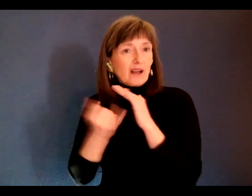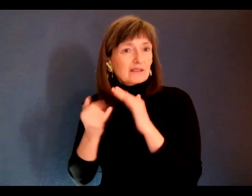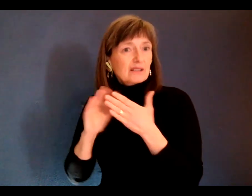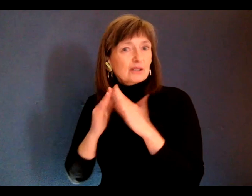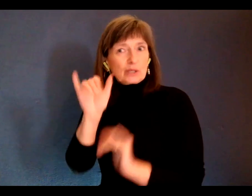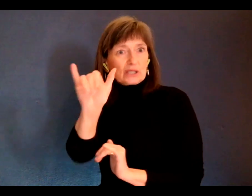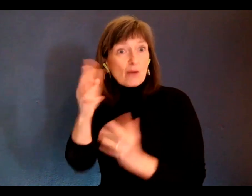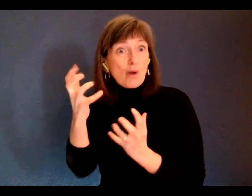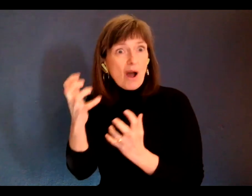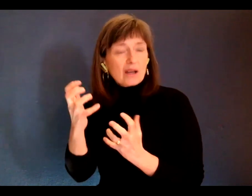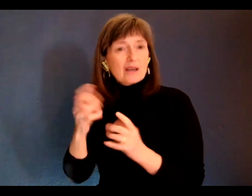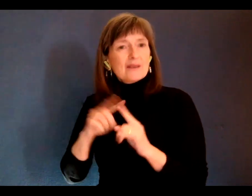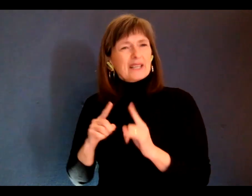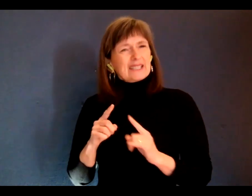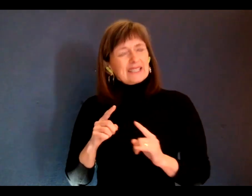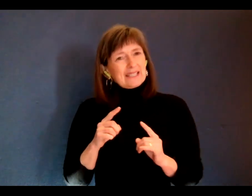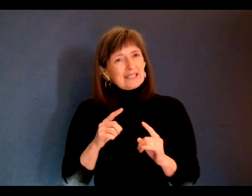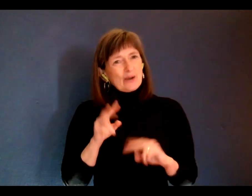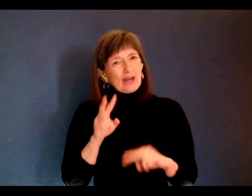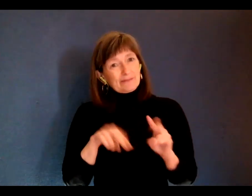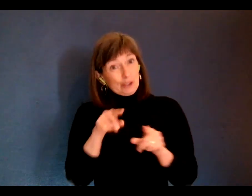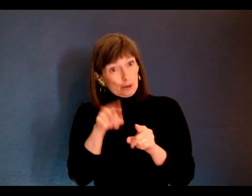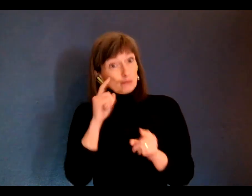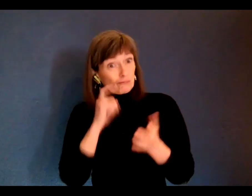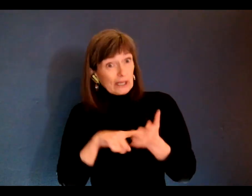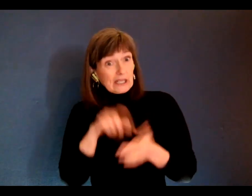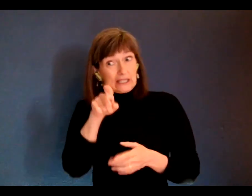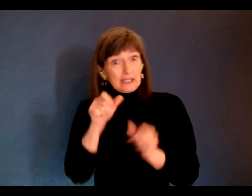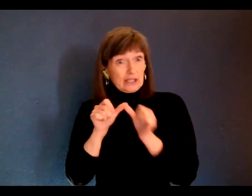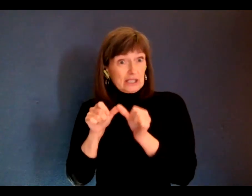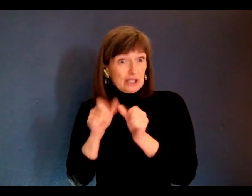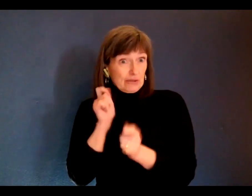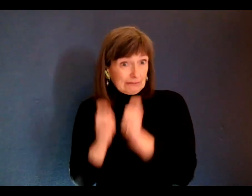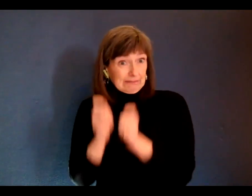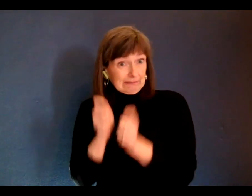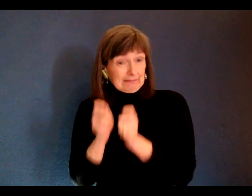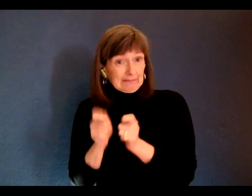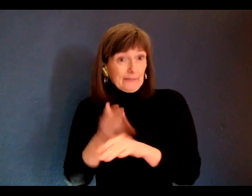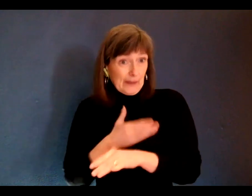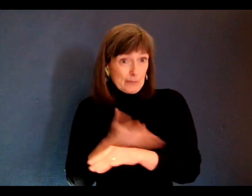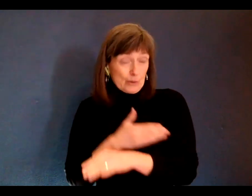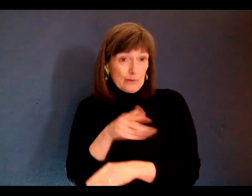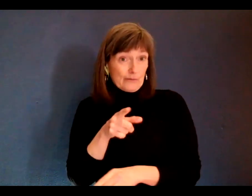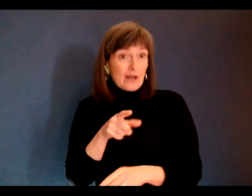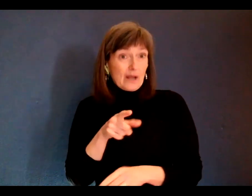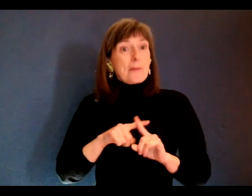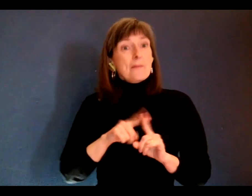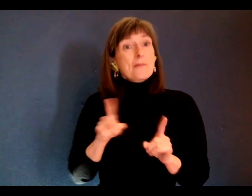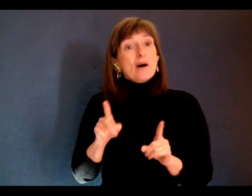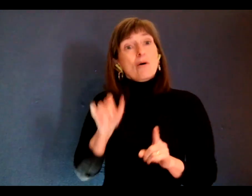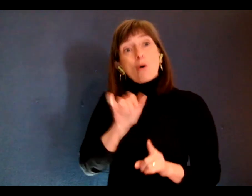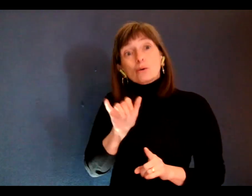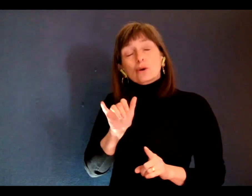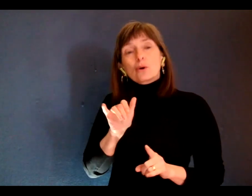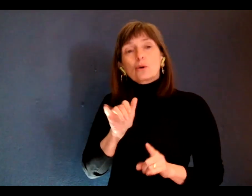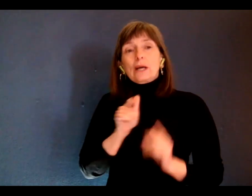is, sort of recognizing that you need to continue to do what you're doing, but to embrace the legal